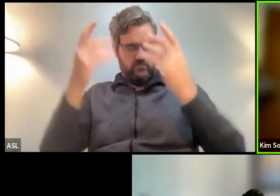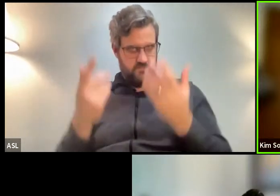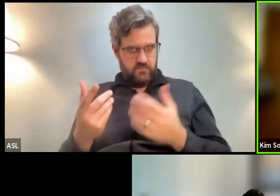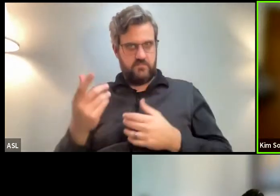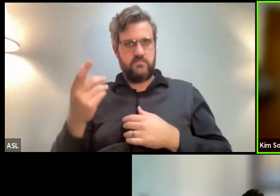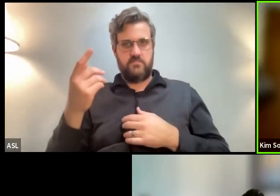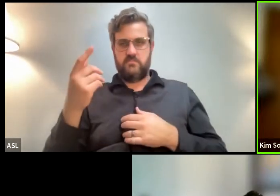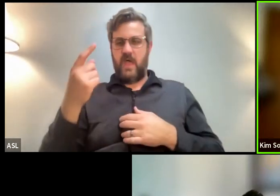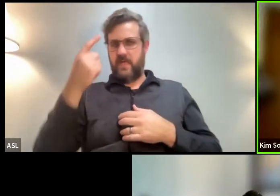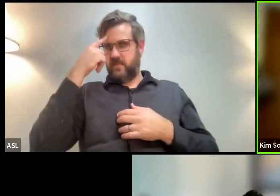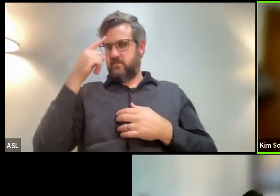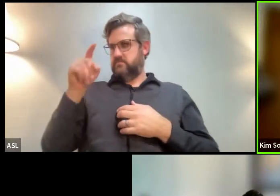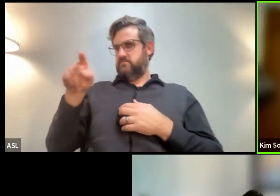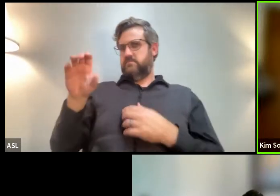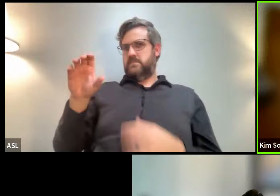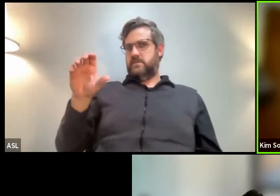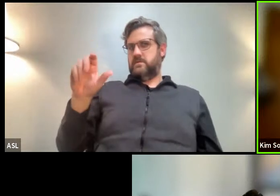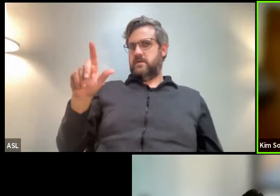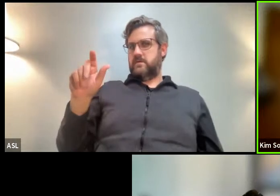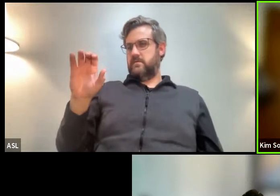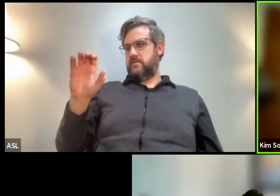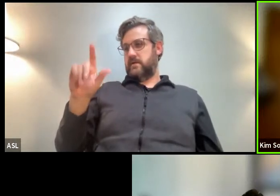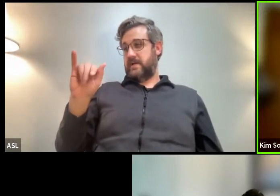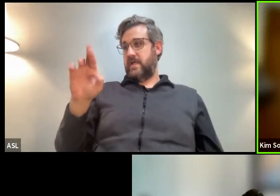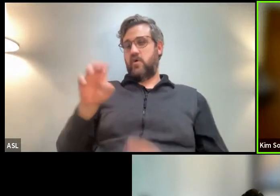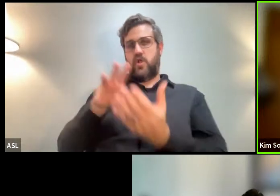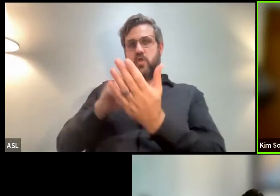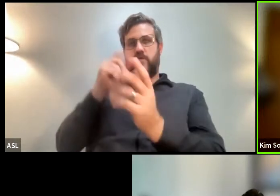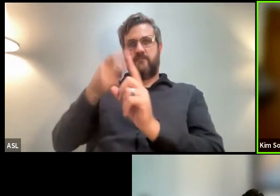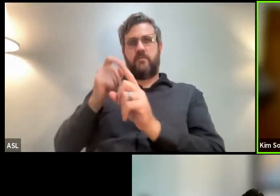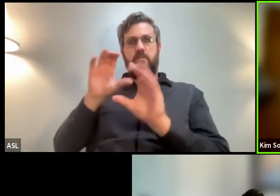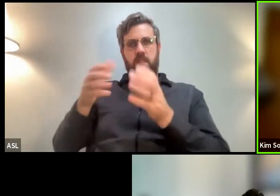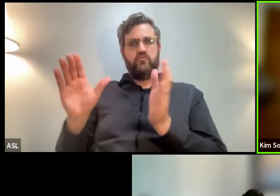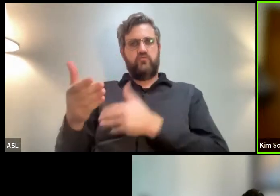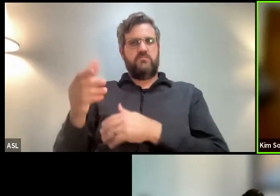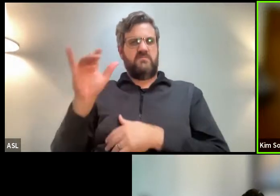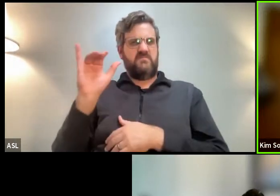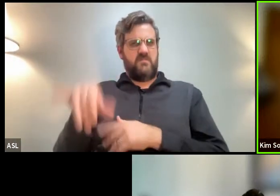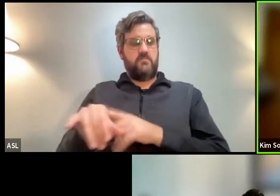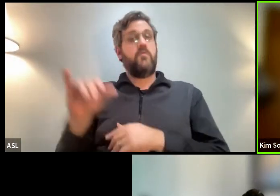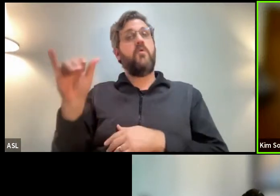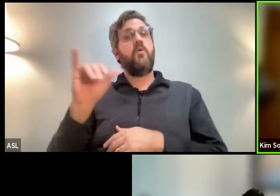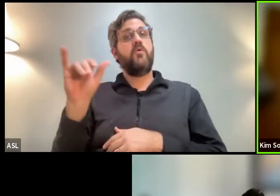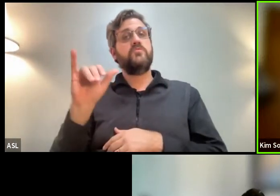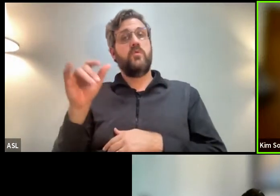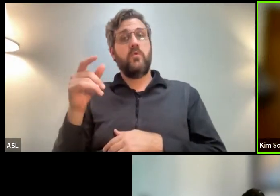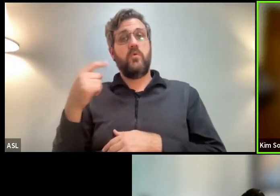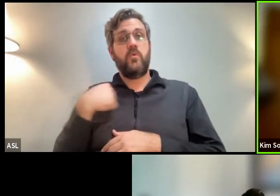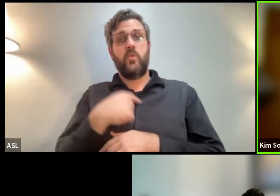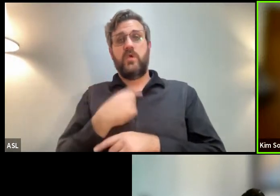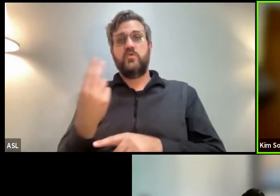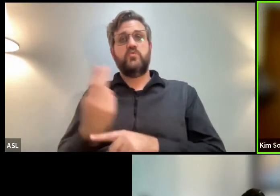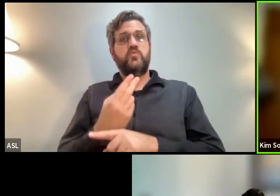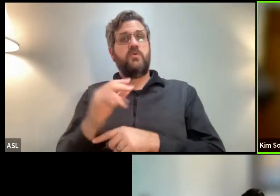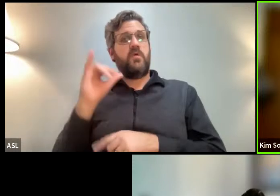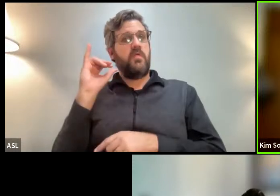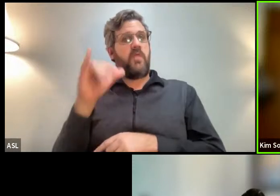that's where Claire learned them or had, has learned them. Also, we use them through our